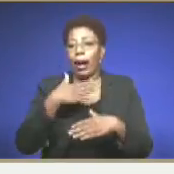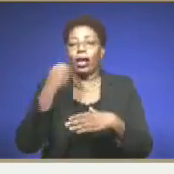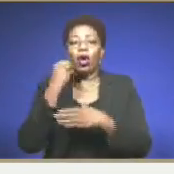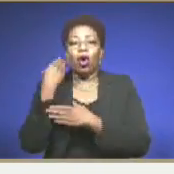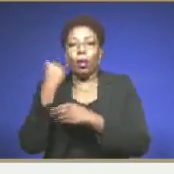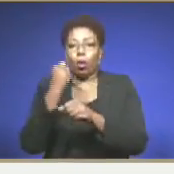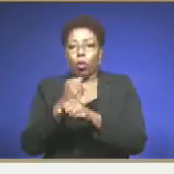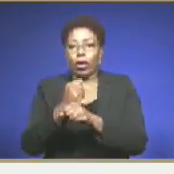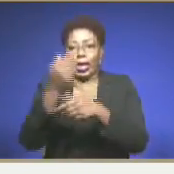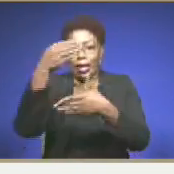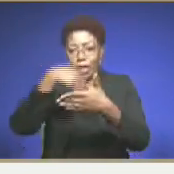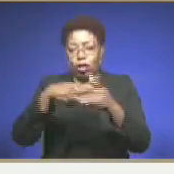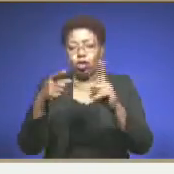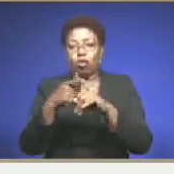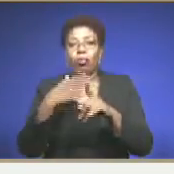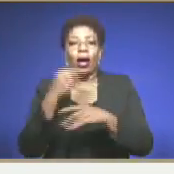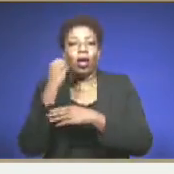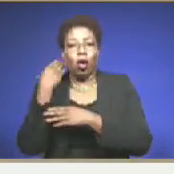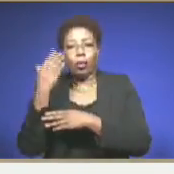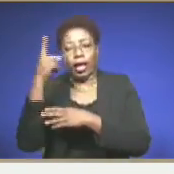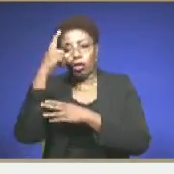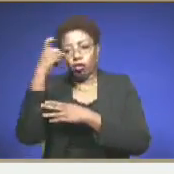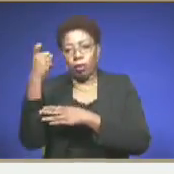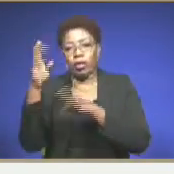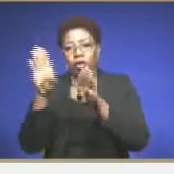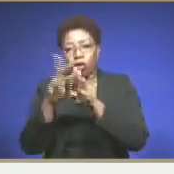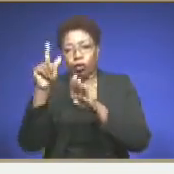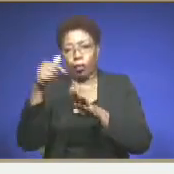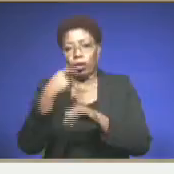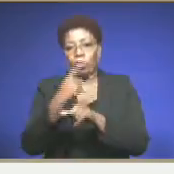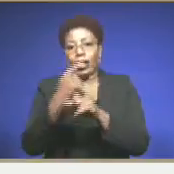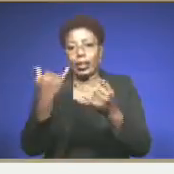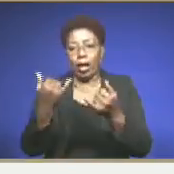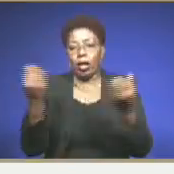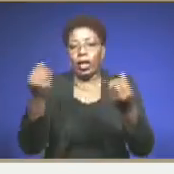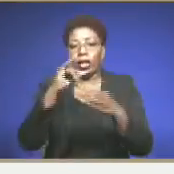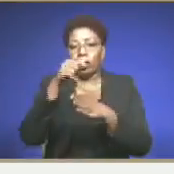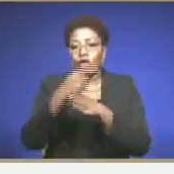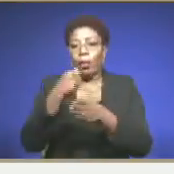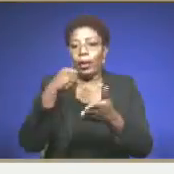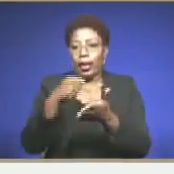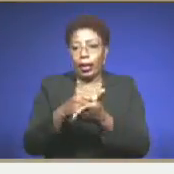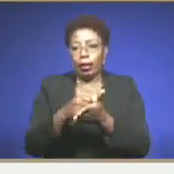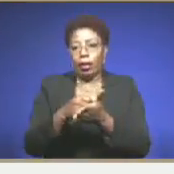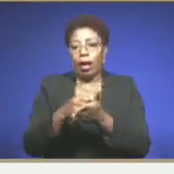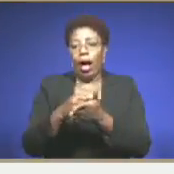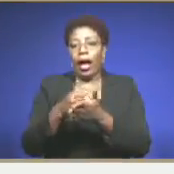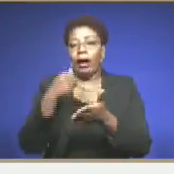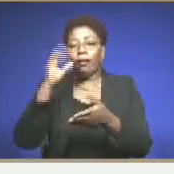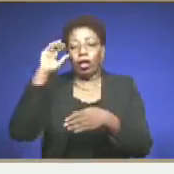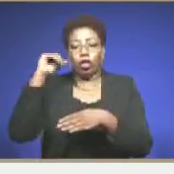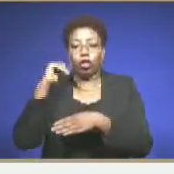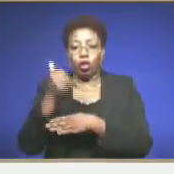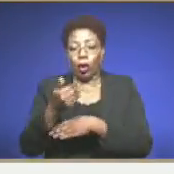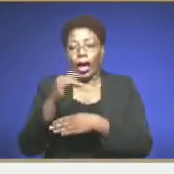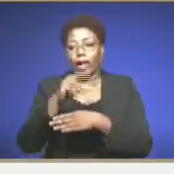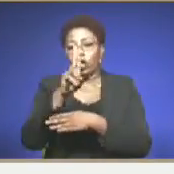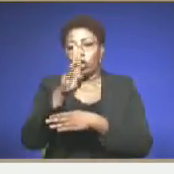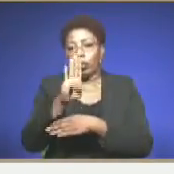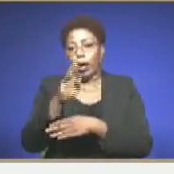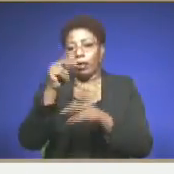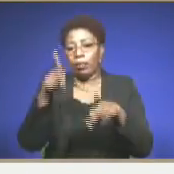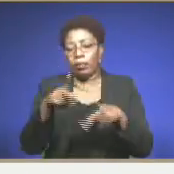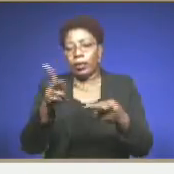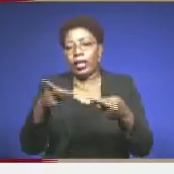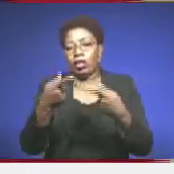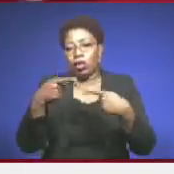now to get in my home. That dream then shut down for me because no job letter. I have a daughter at UB. Every place you go